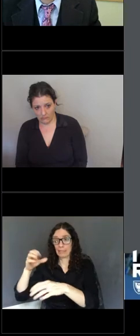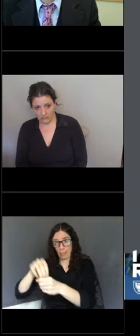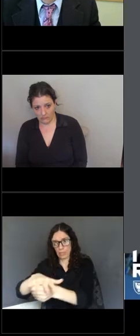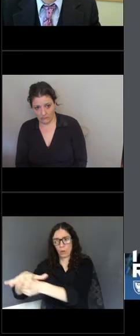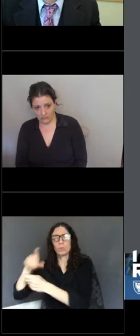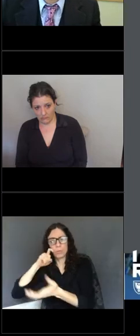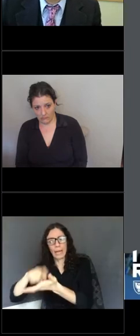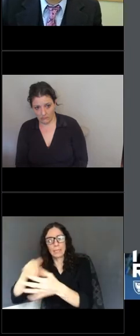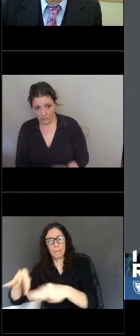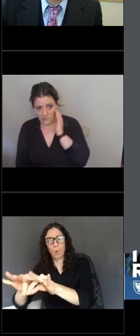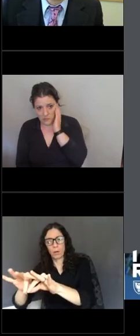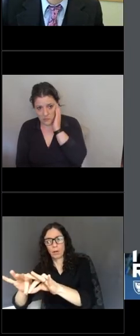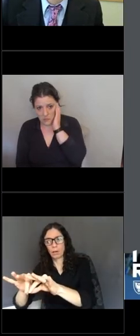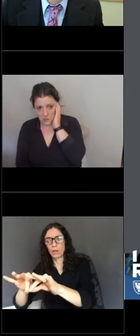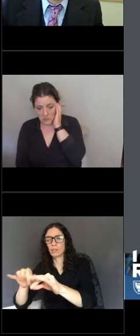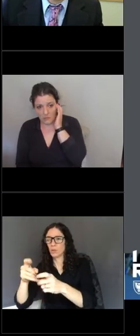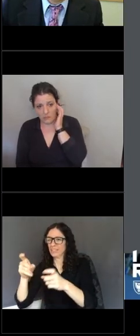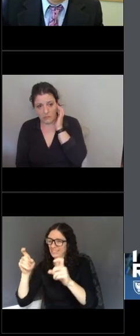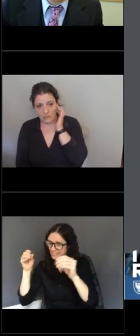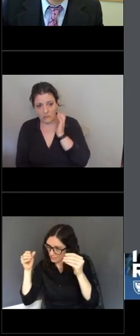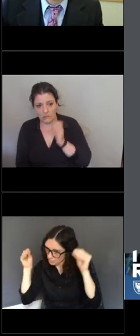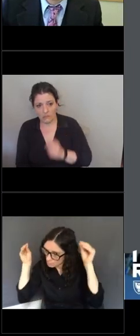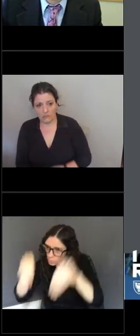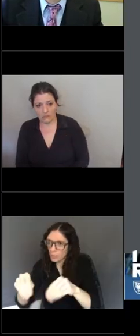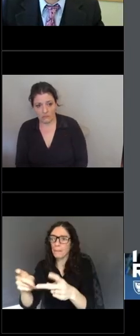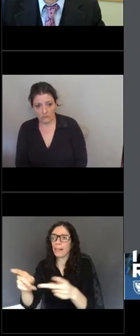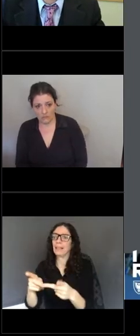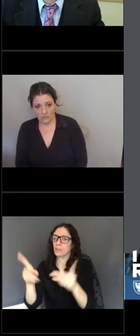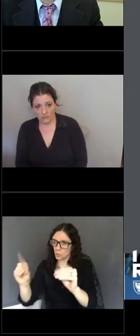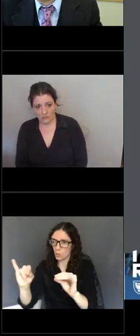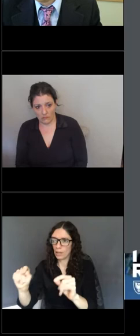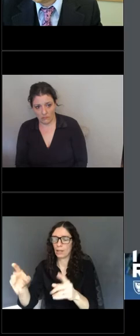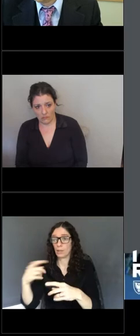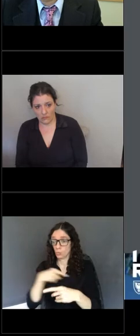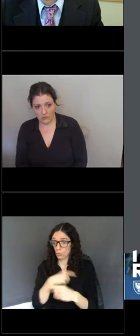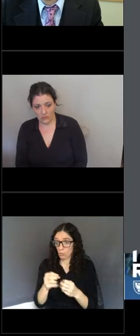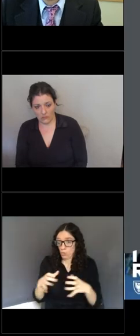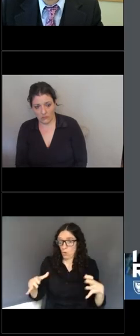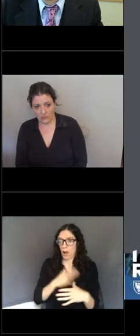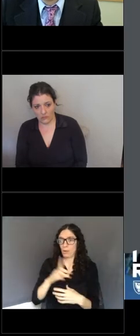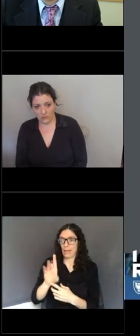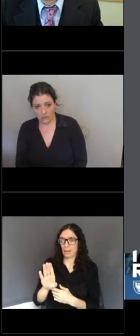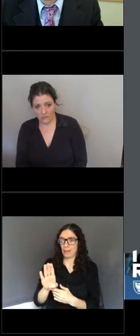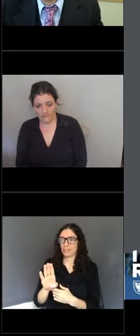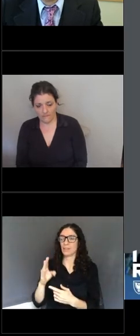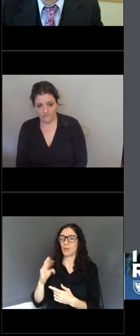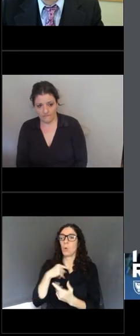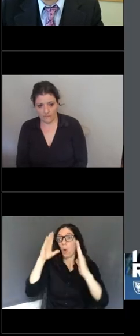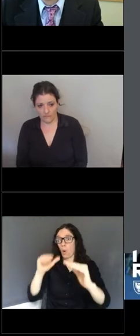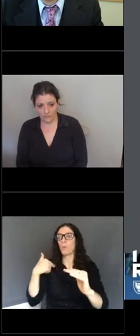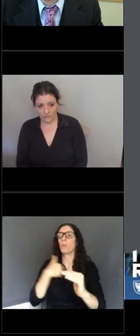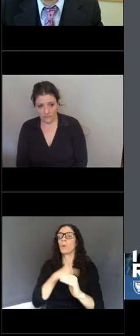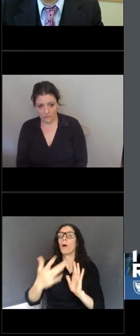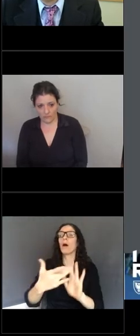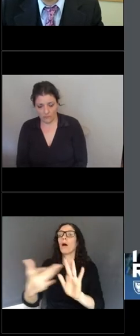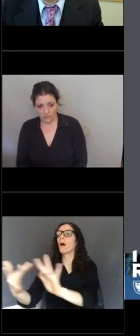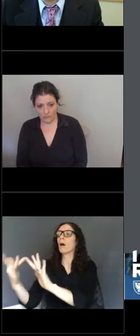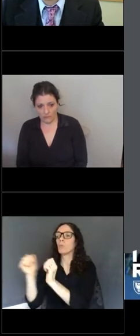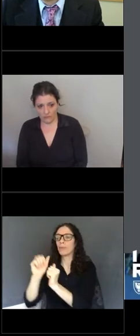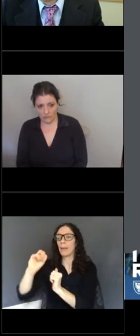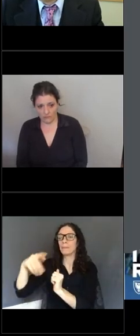place. So as we keep growing our database, the idea is that as we continue these connections with these managers of